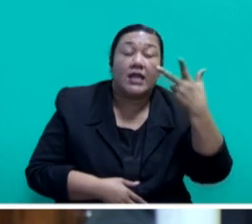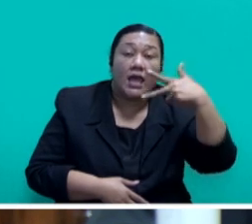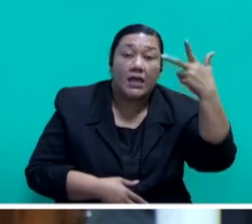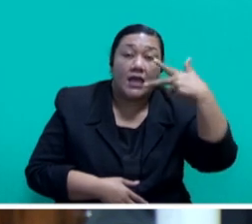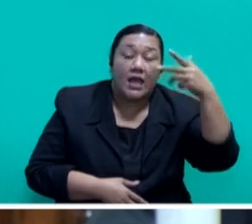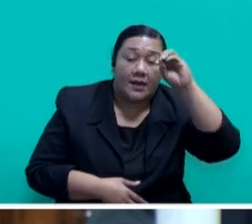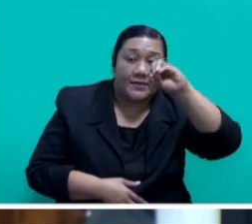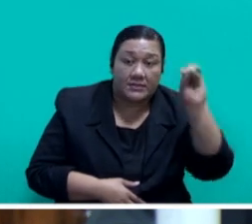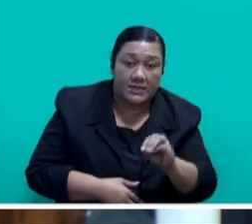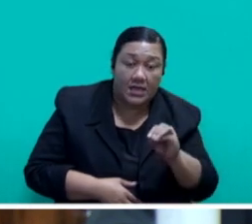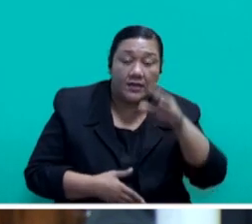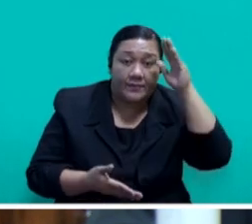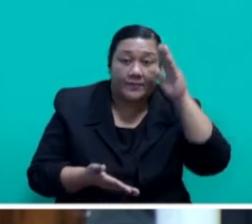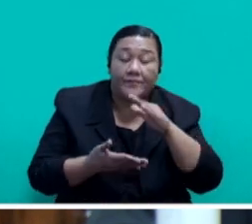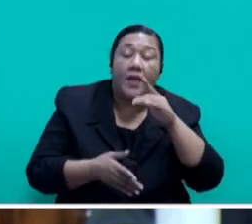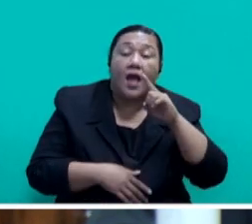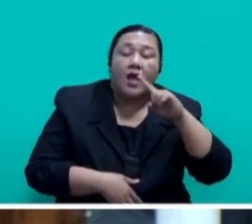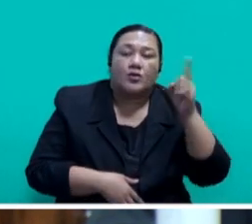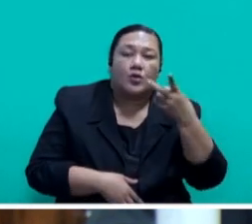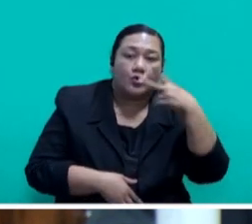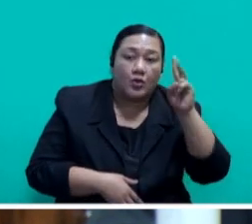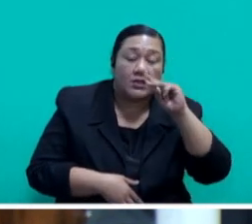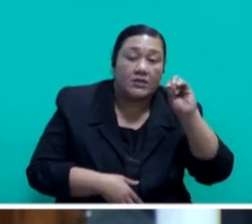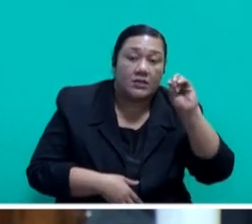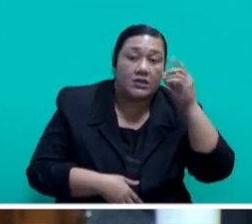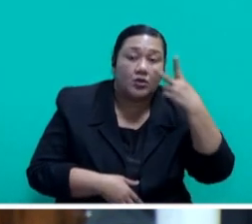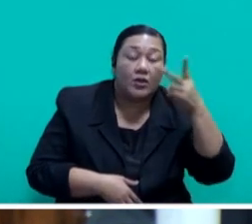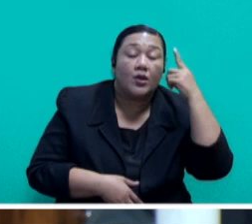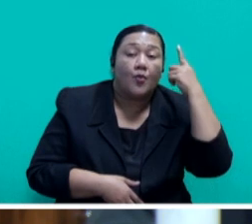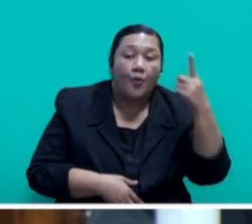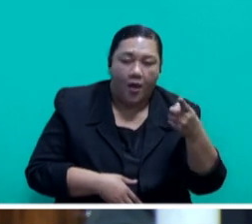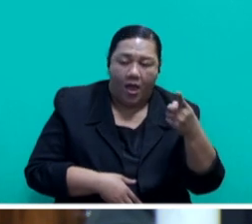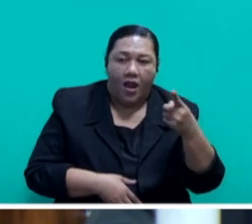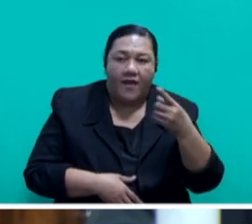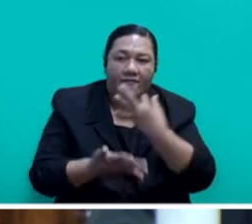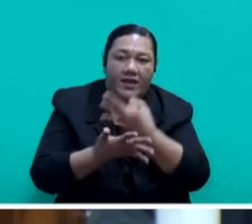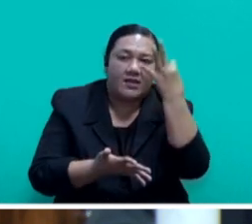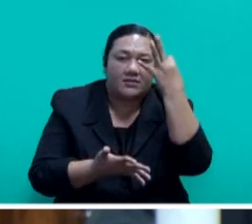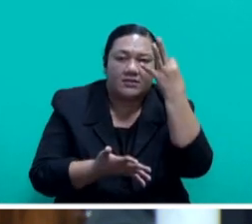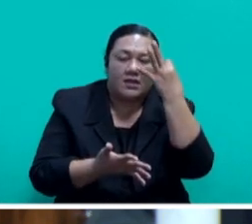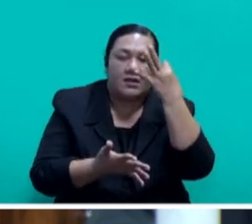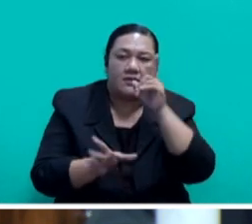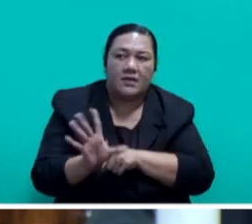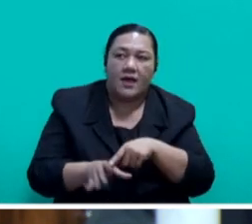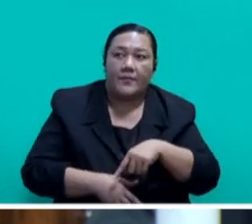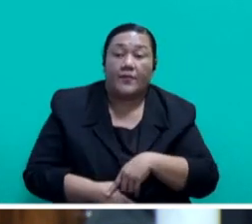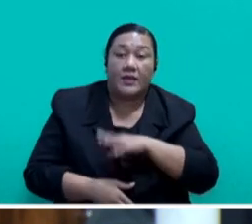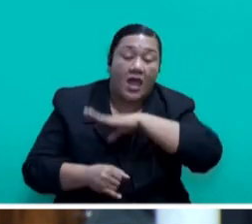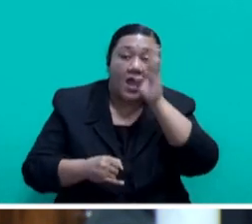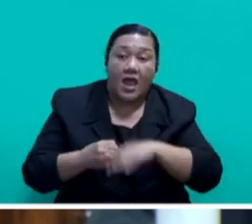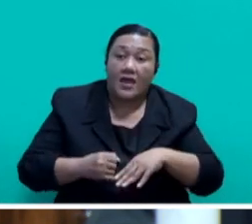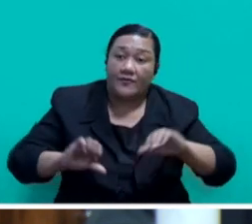the end of 2021 to 2022 financial year. While the impact of the pandemic cannot